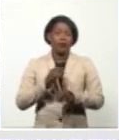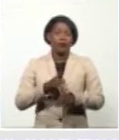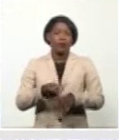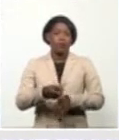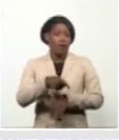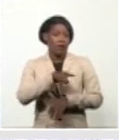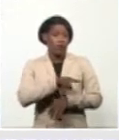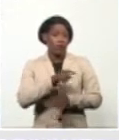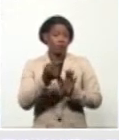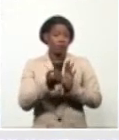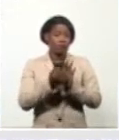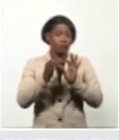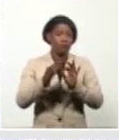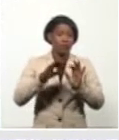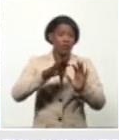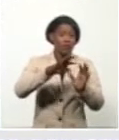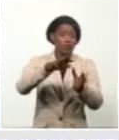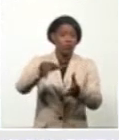Yesterday,